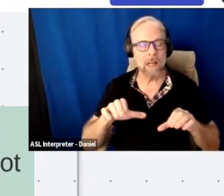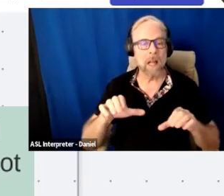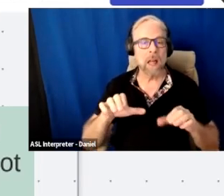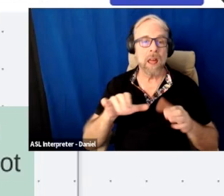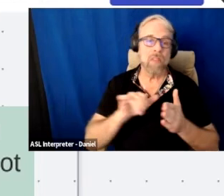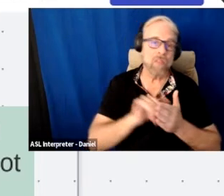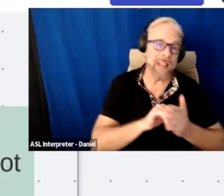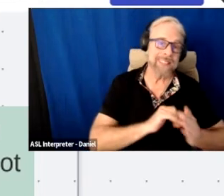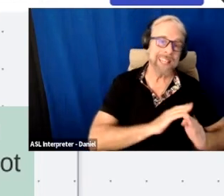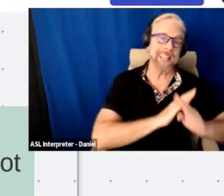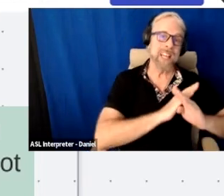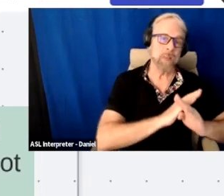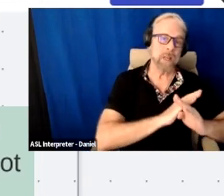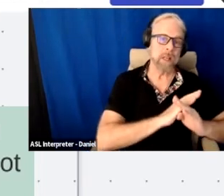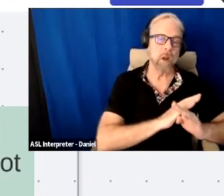inhibited or